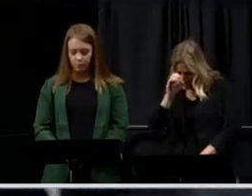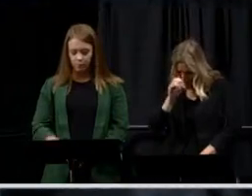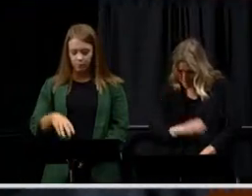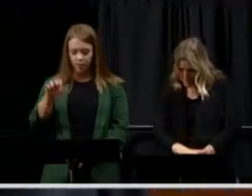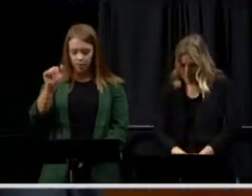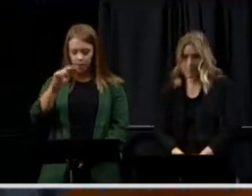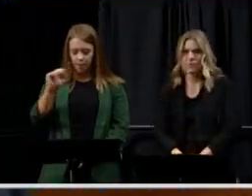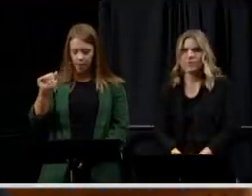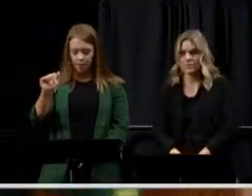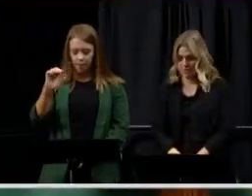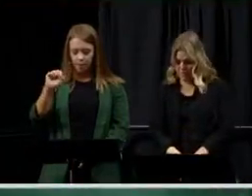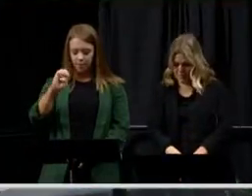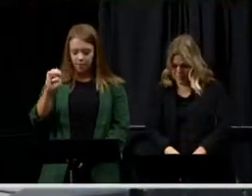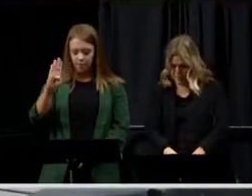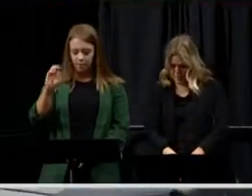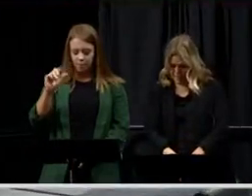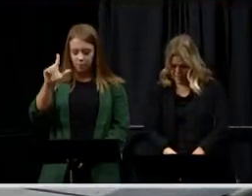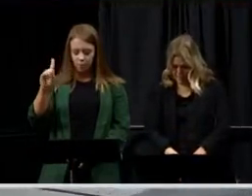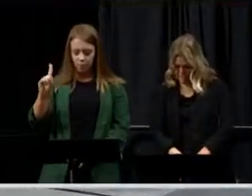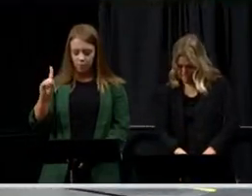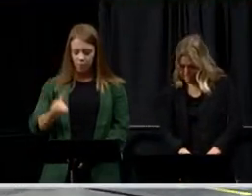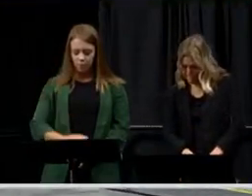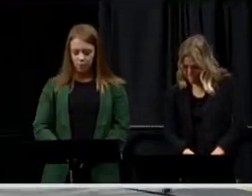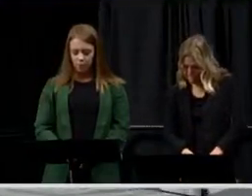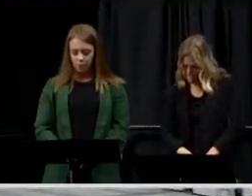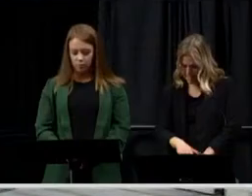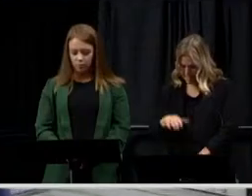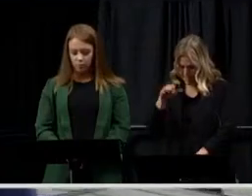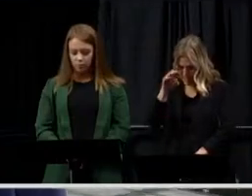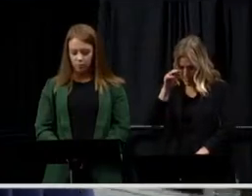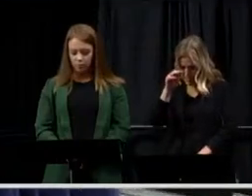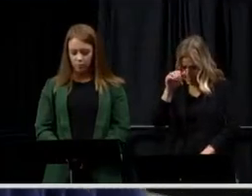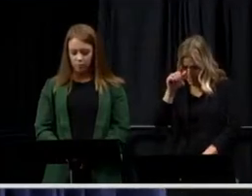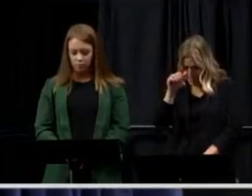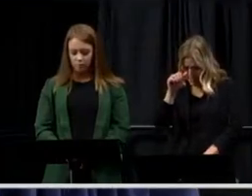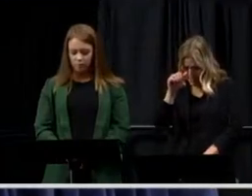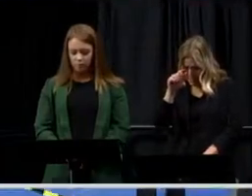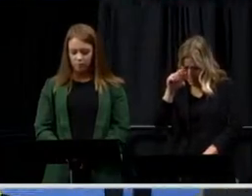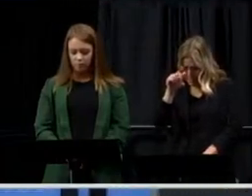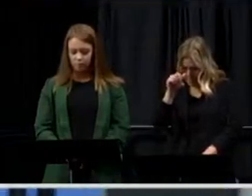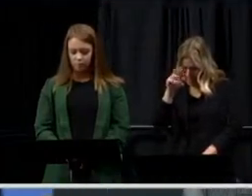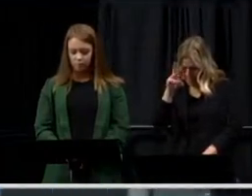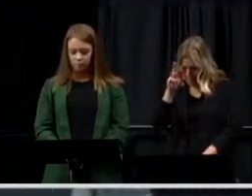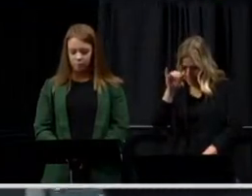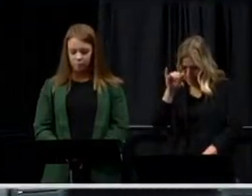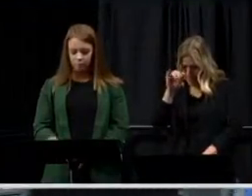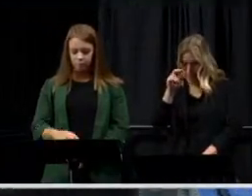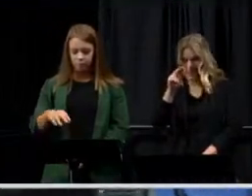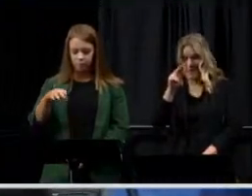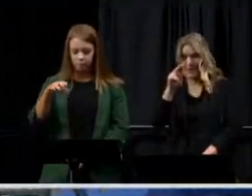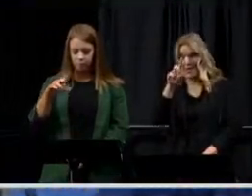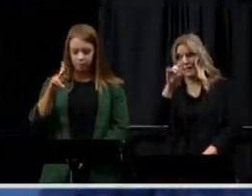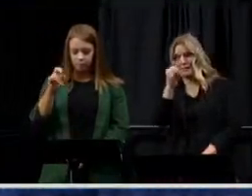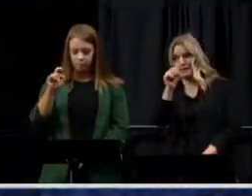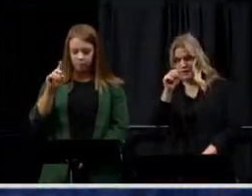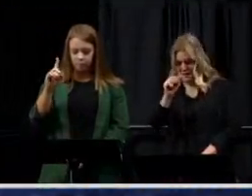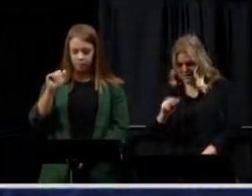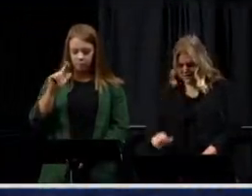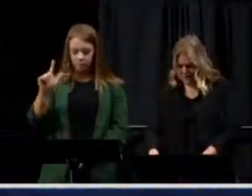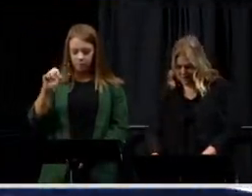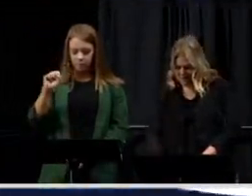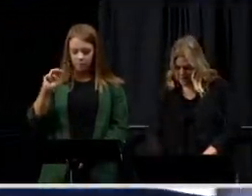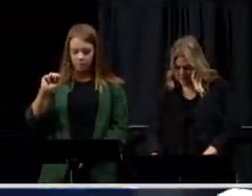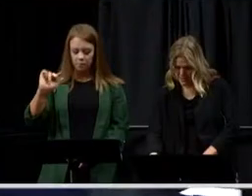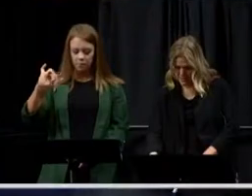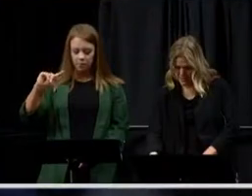Anna Marie Siebold. Muavita Willanja. Kendall Aaron Smith.